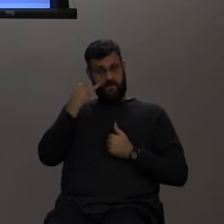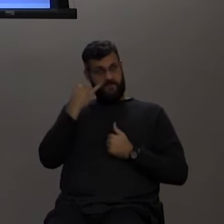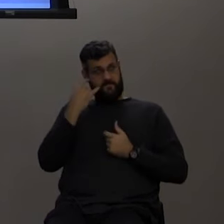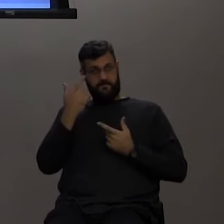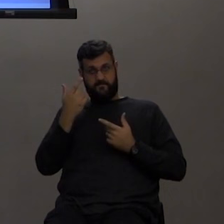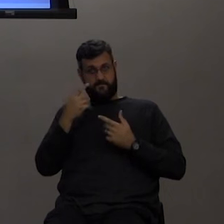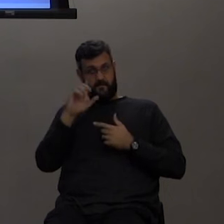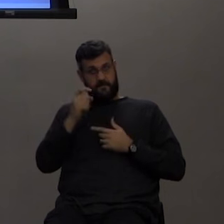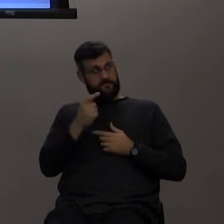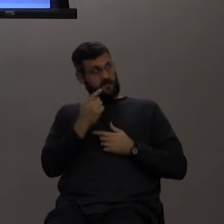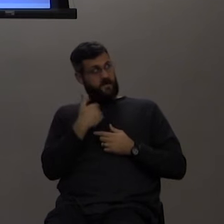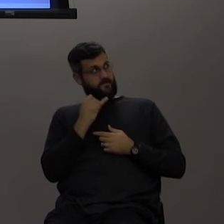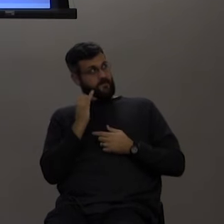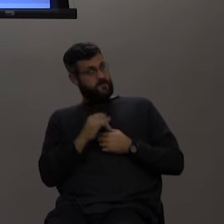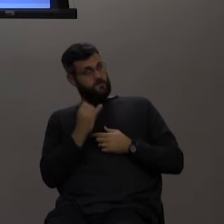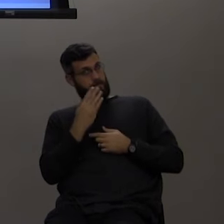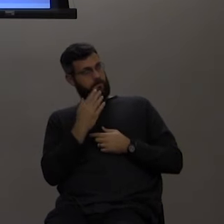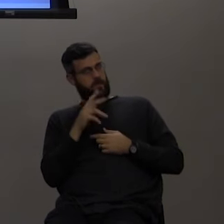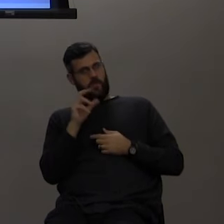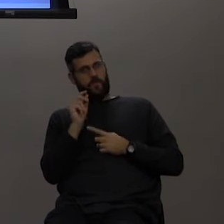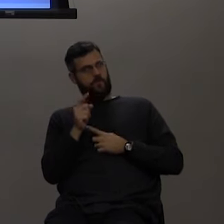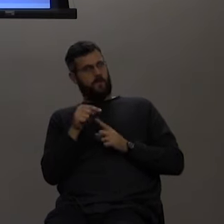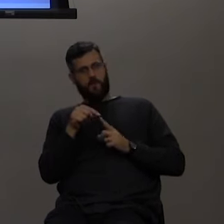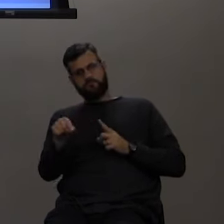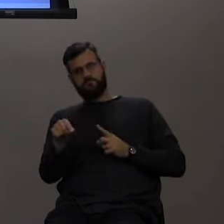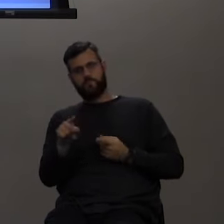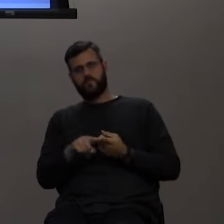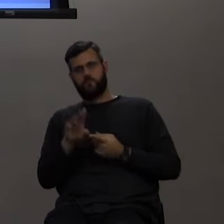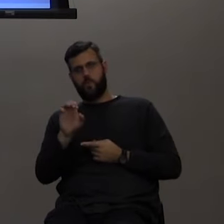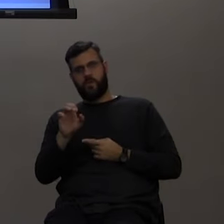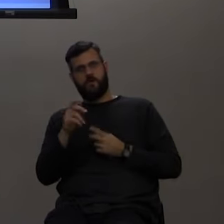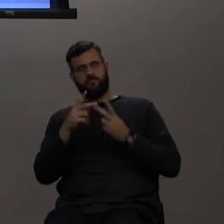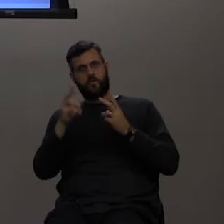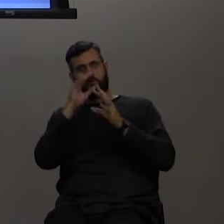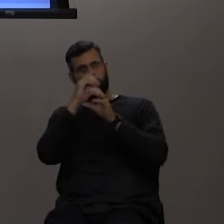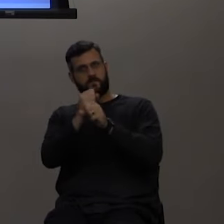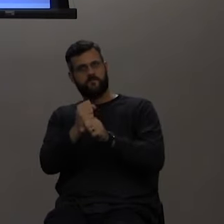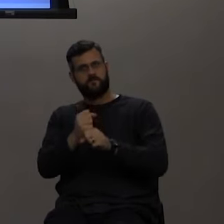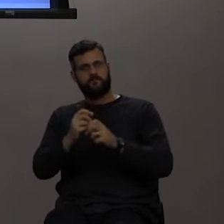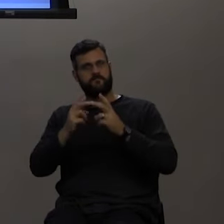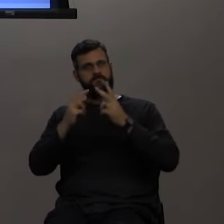from whatever Lexington can offer in a very attractive, very